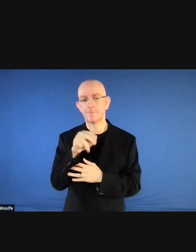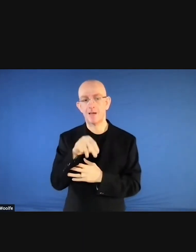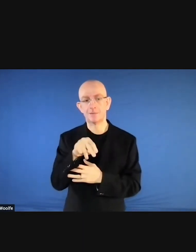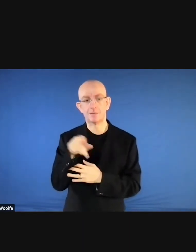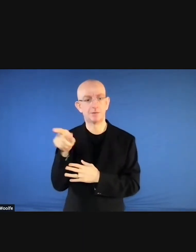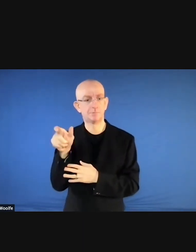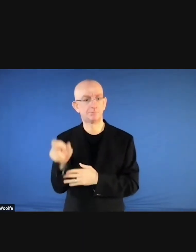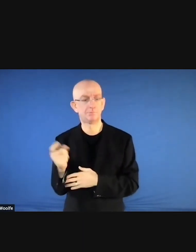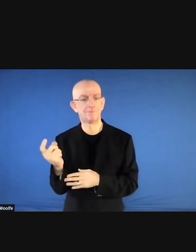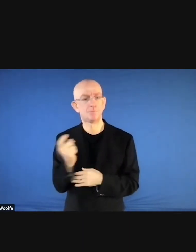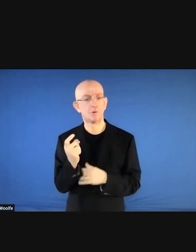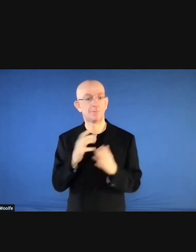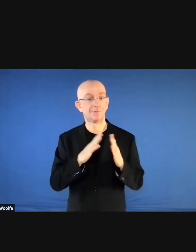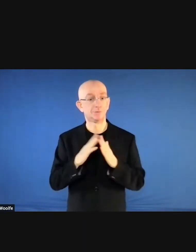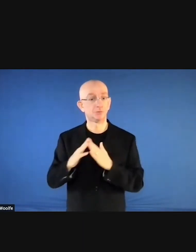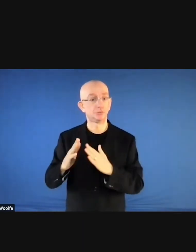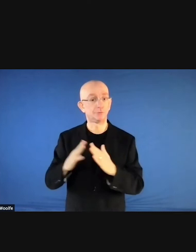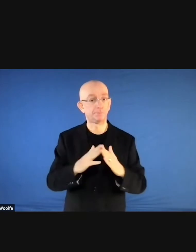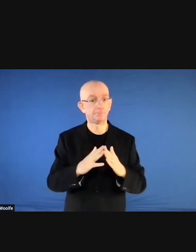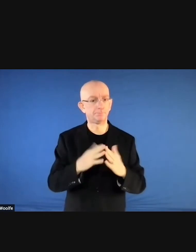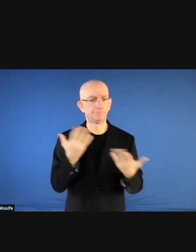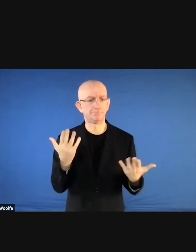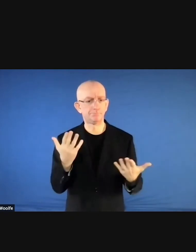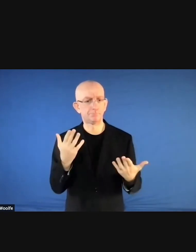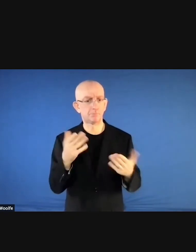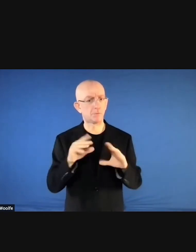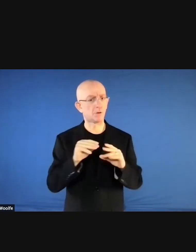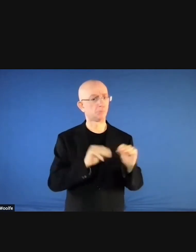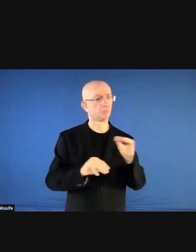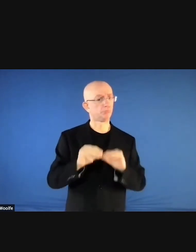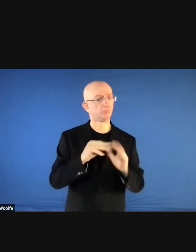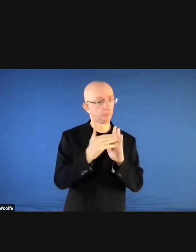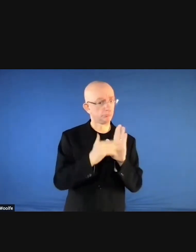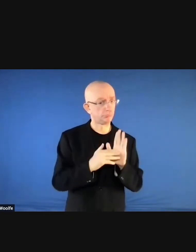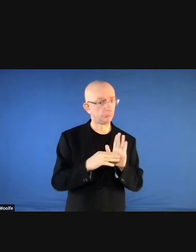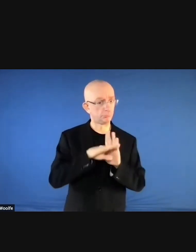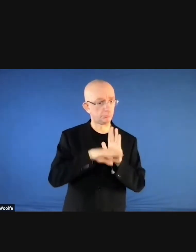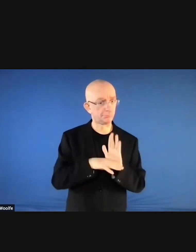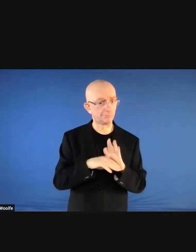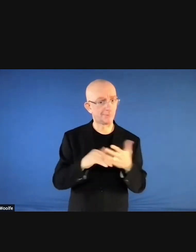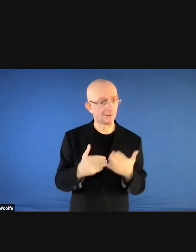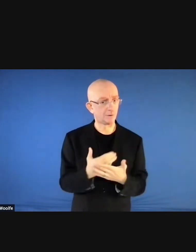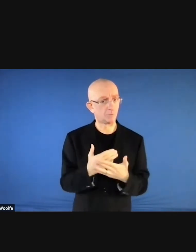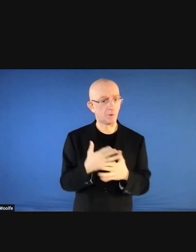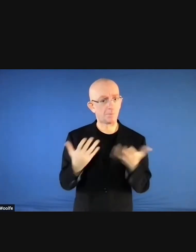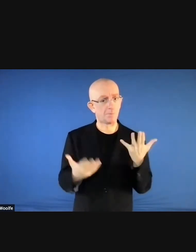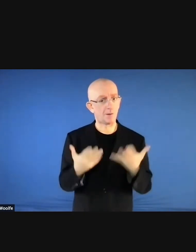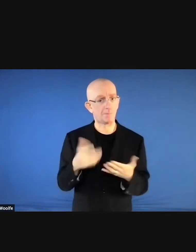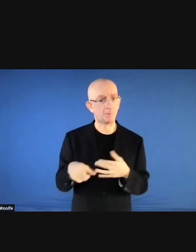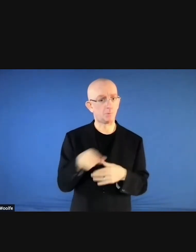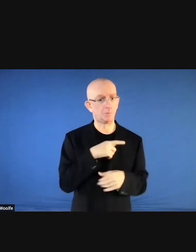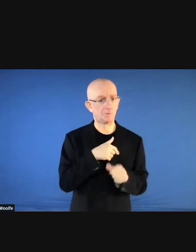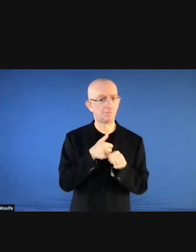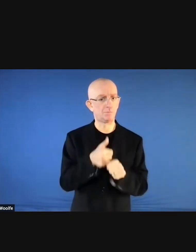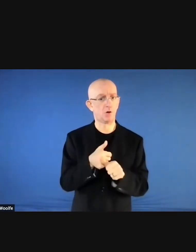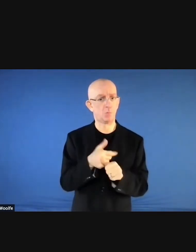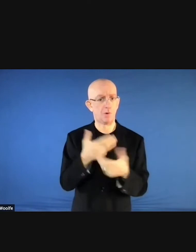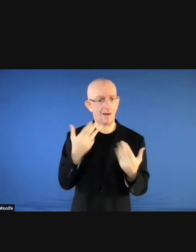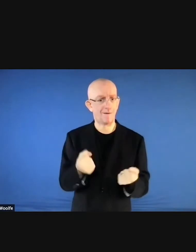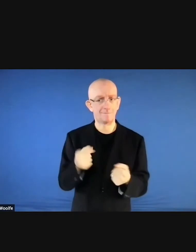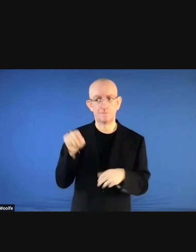already available in social science? So on this question from Ayman, I'd like to turn to you,